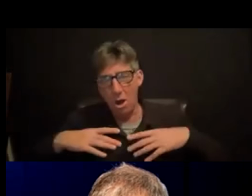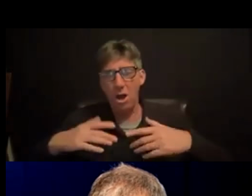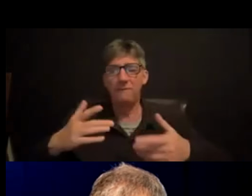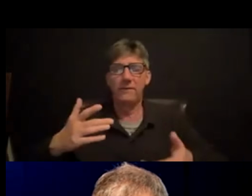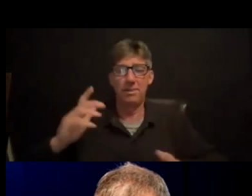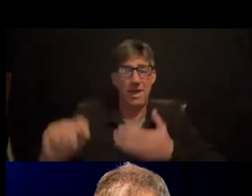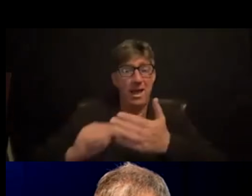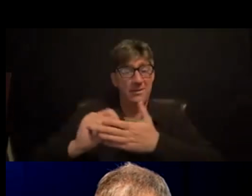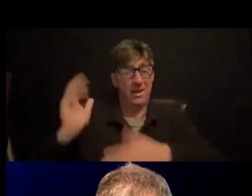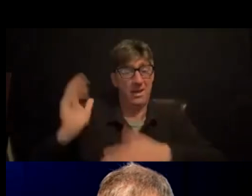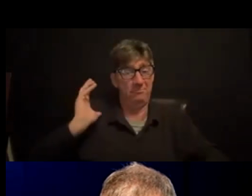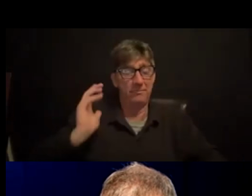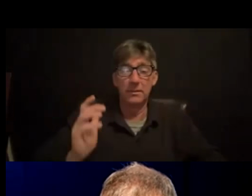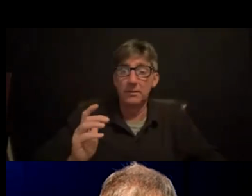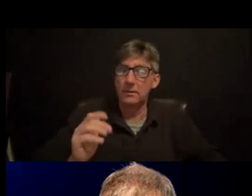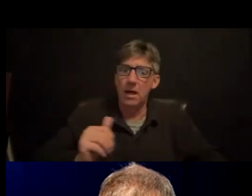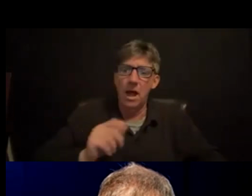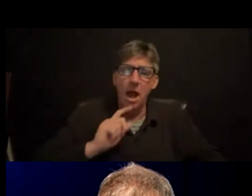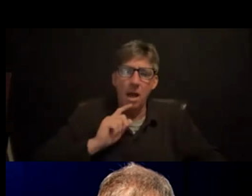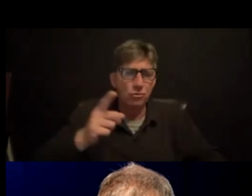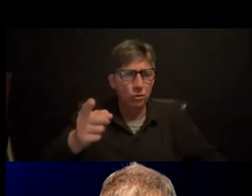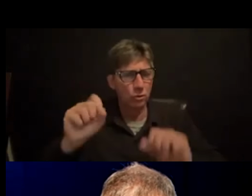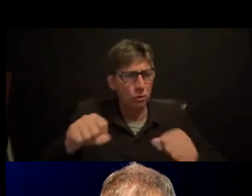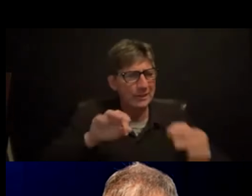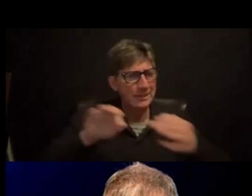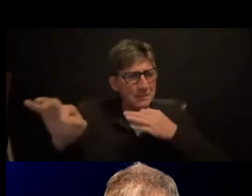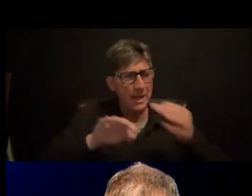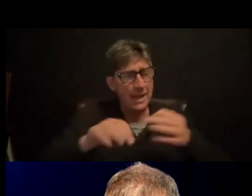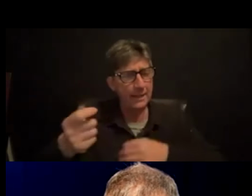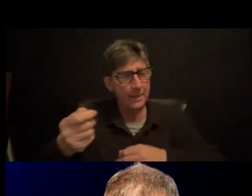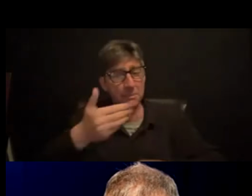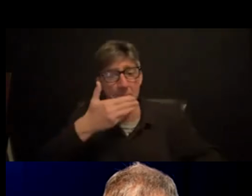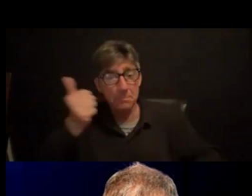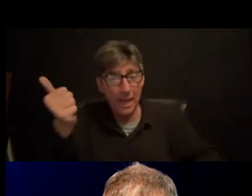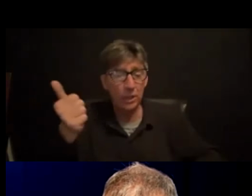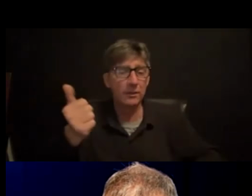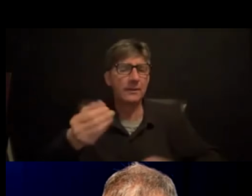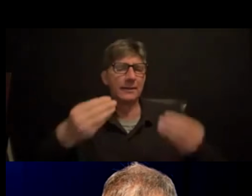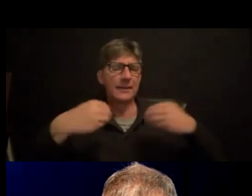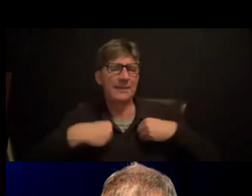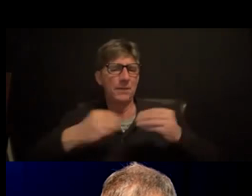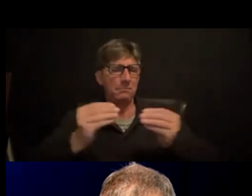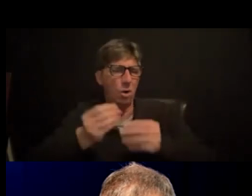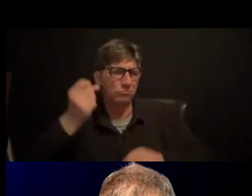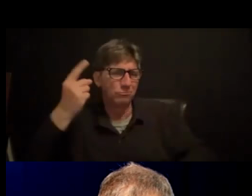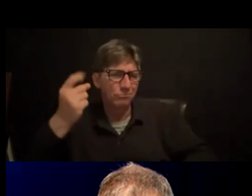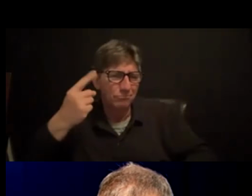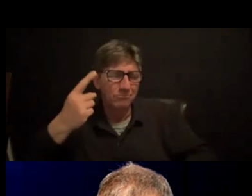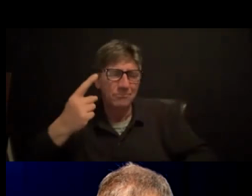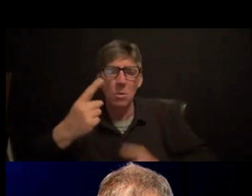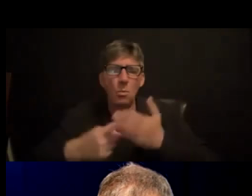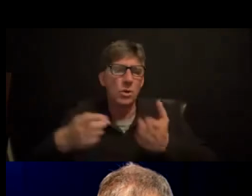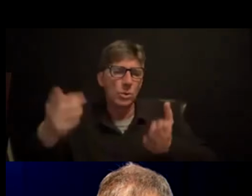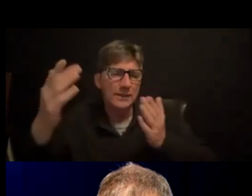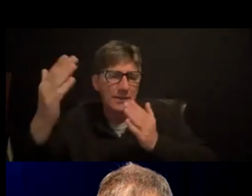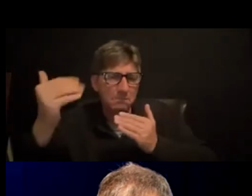I'm sure you guys would probably explain that a little bit better and probably give me a little more insight to what you expect in April, because